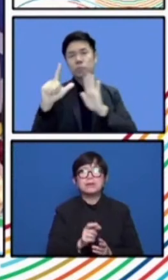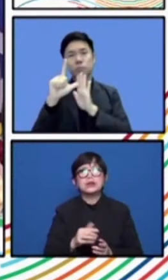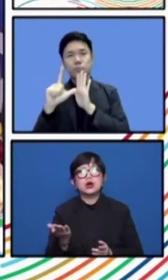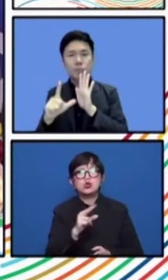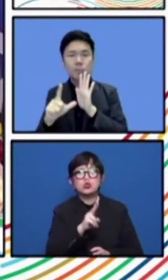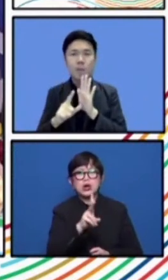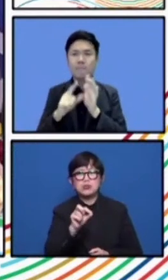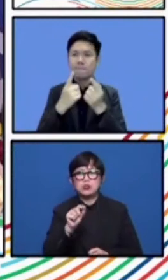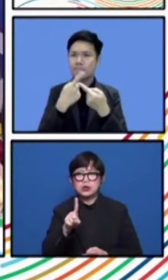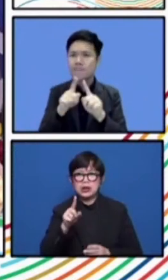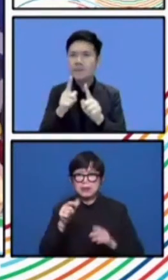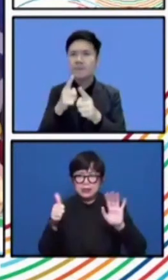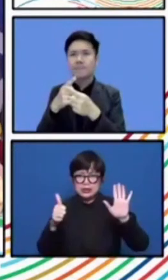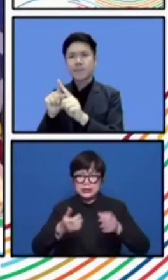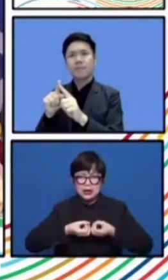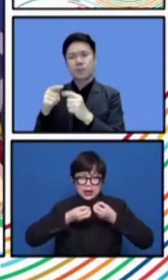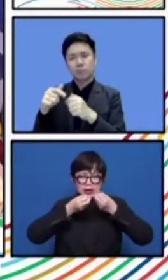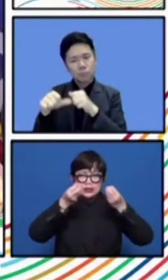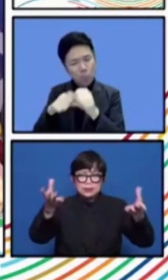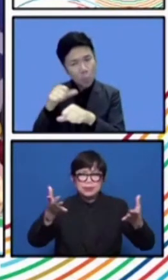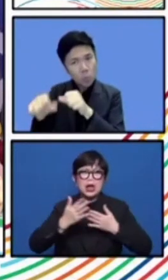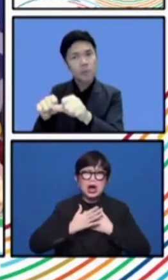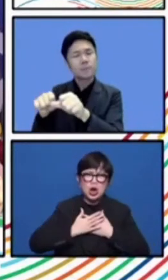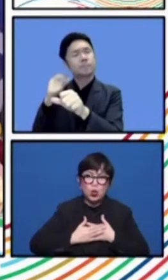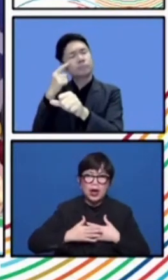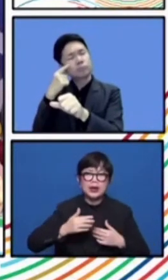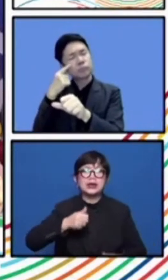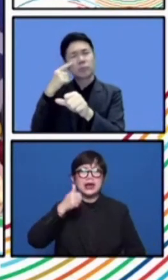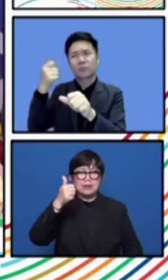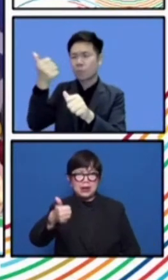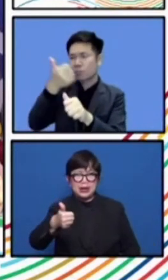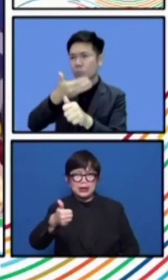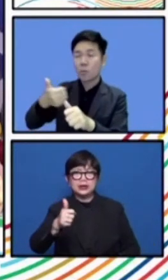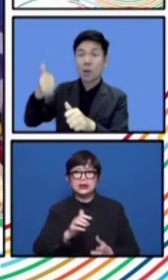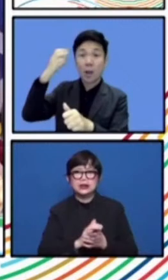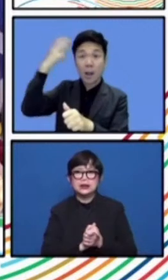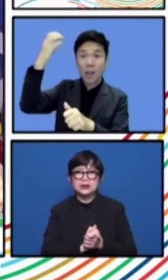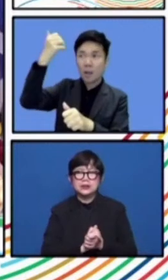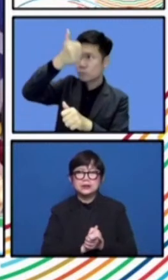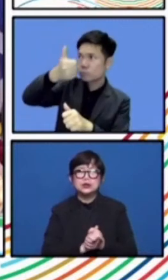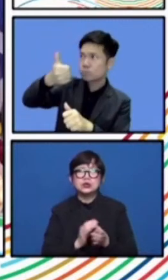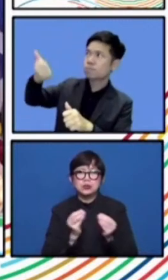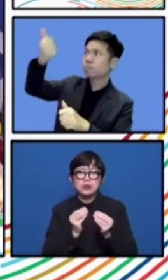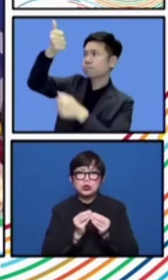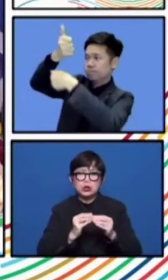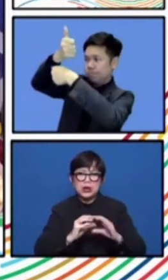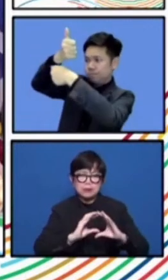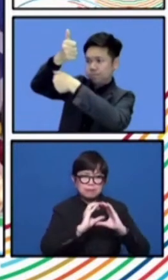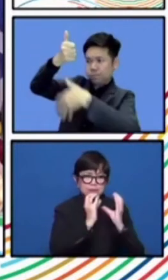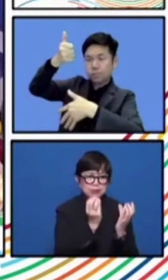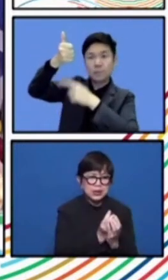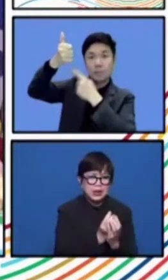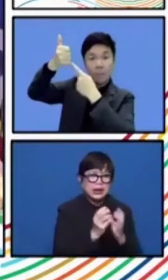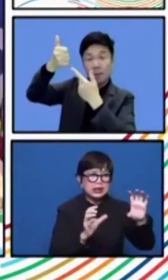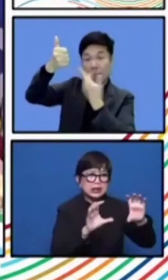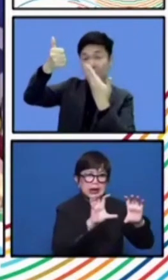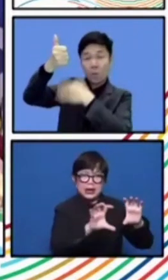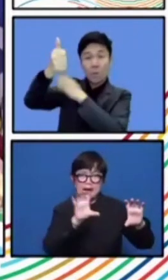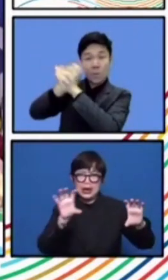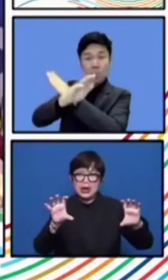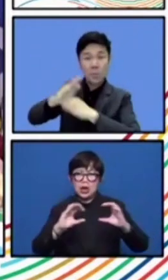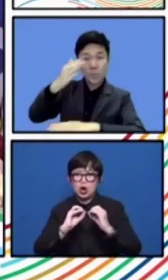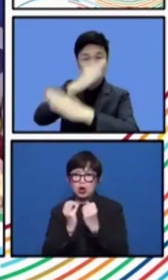District level committees State commissioner and chief Commissioner of person with disabilities and also through five minutes